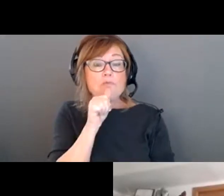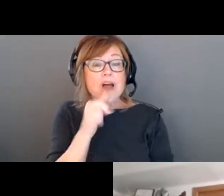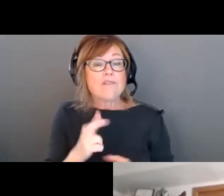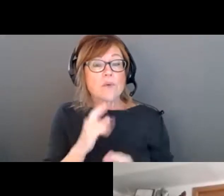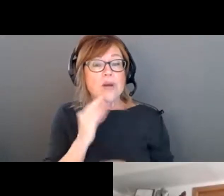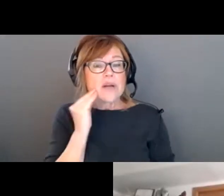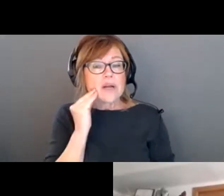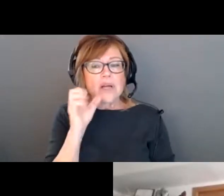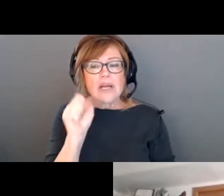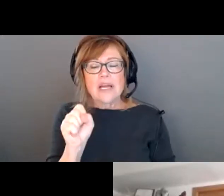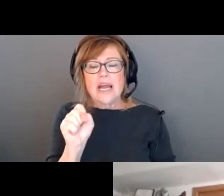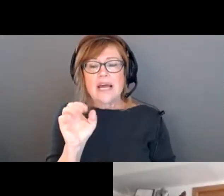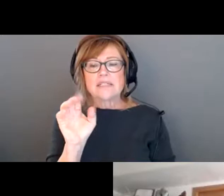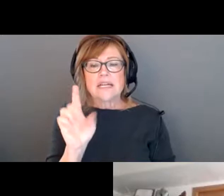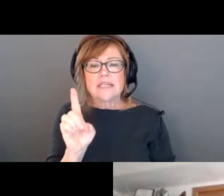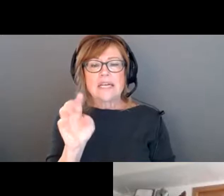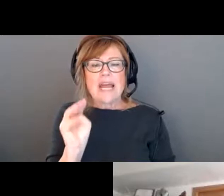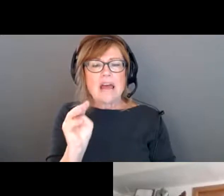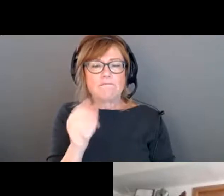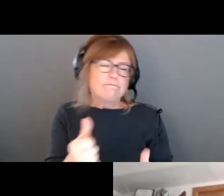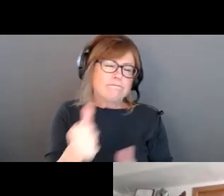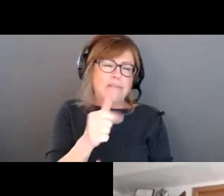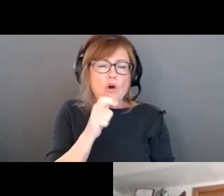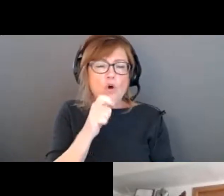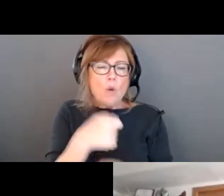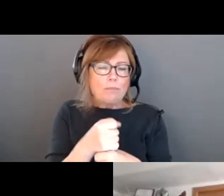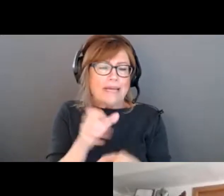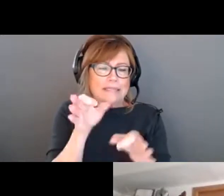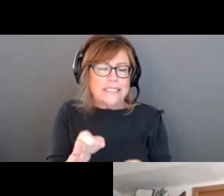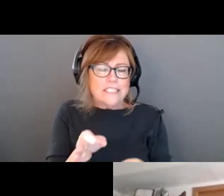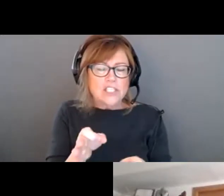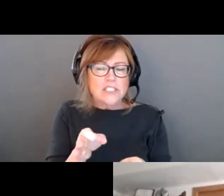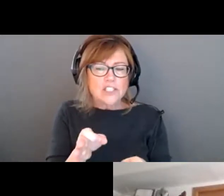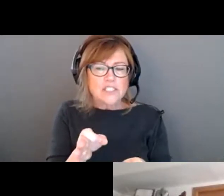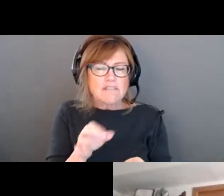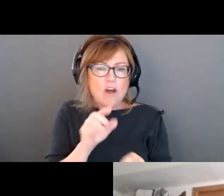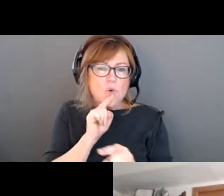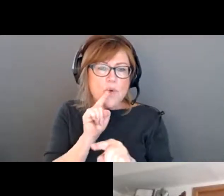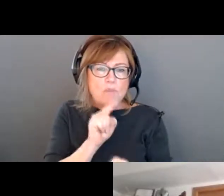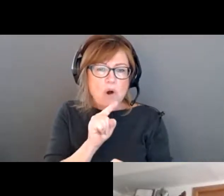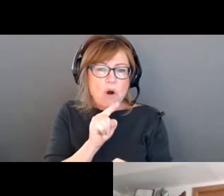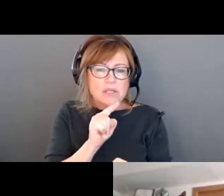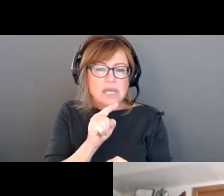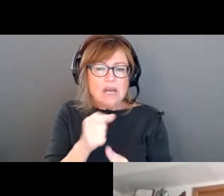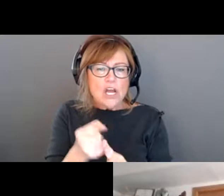a SDM, I guess the main decision maker, to the point of clear neglect and abuse